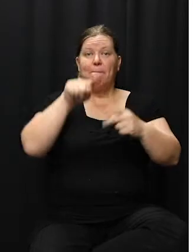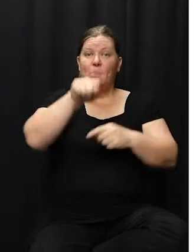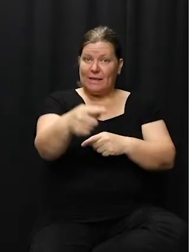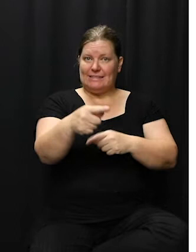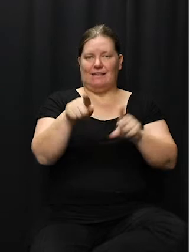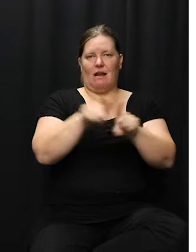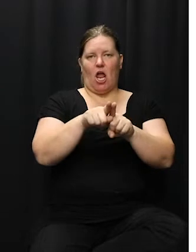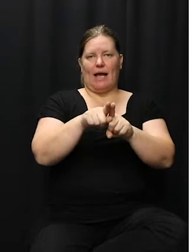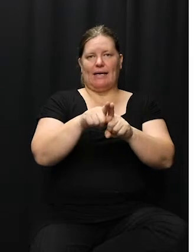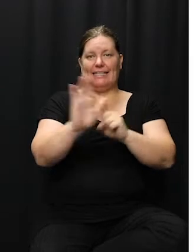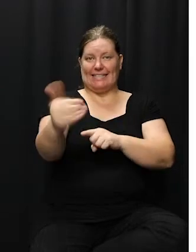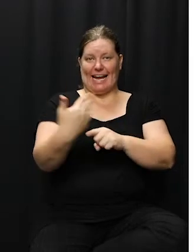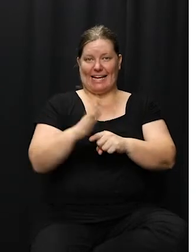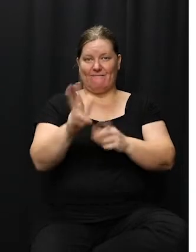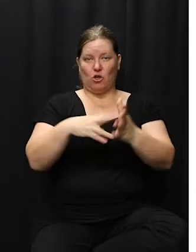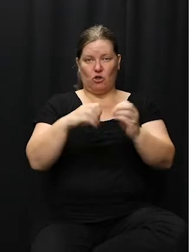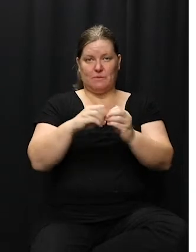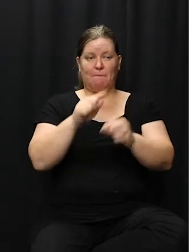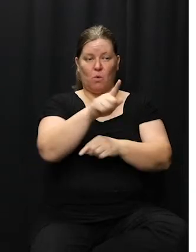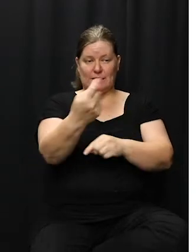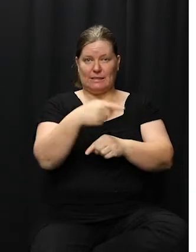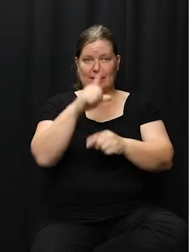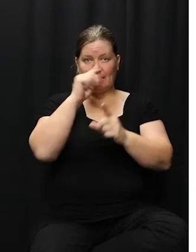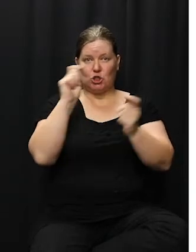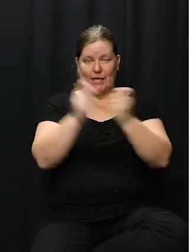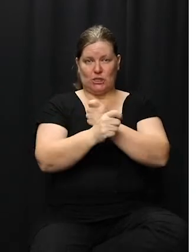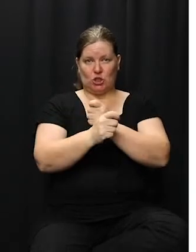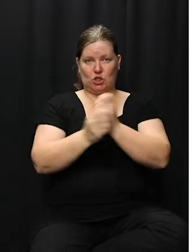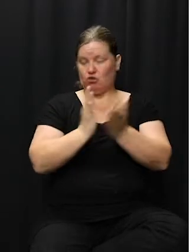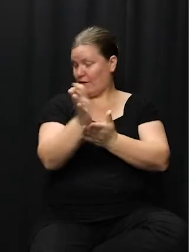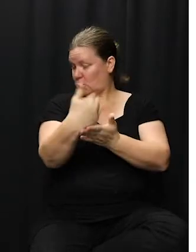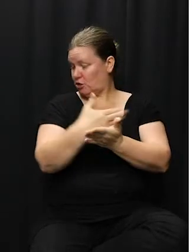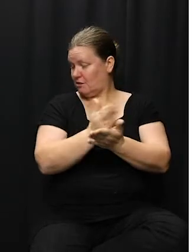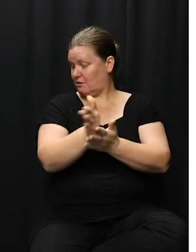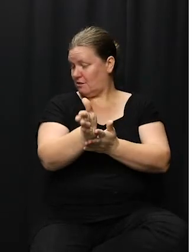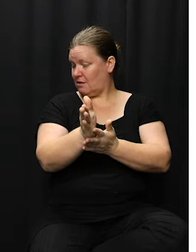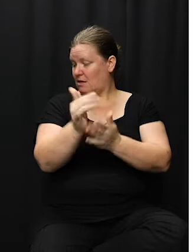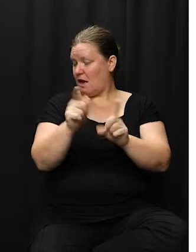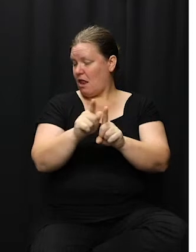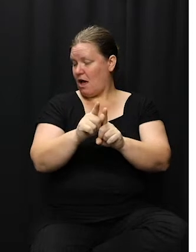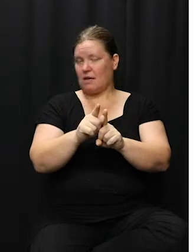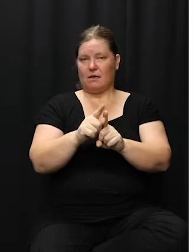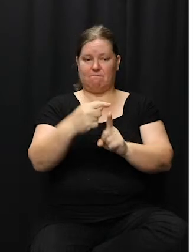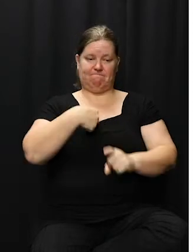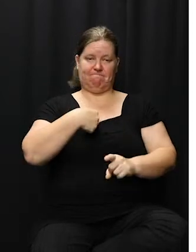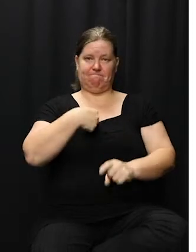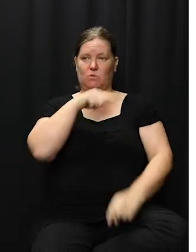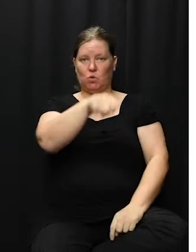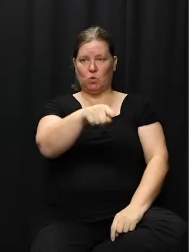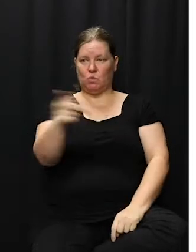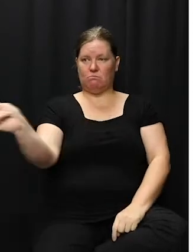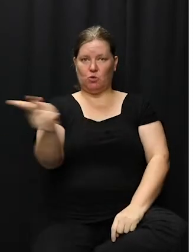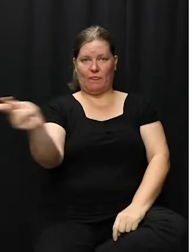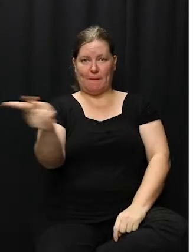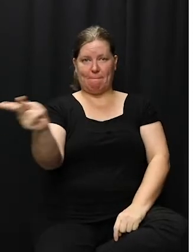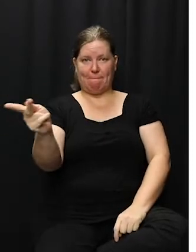There's also points, they're partly lexical. So pointing can change direction to add meaning, like pointing to me or you or the